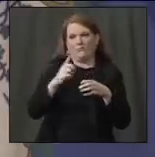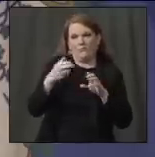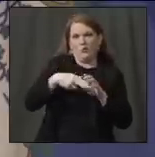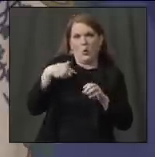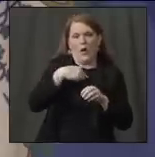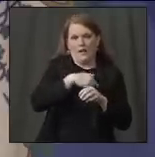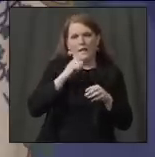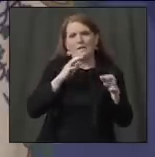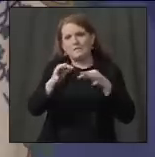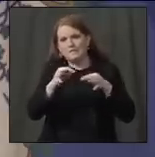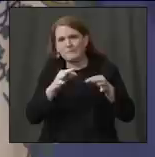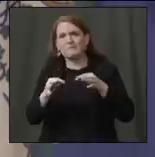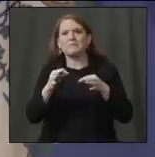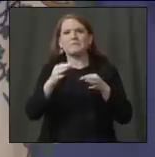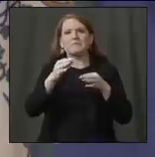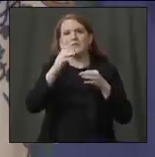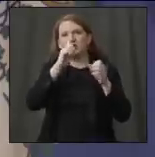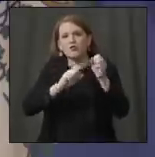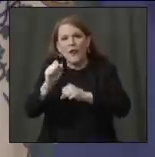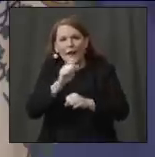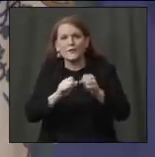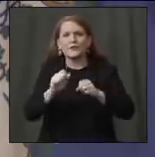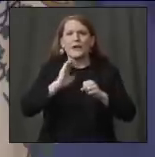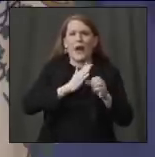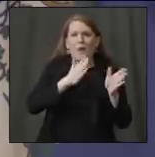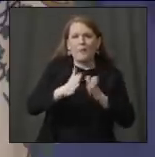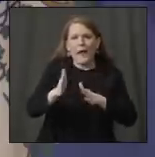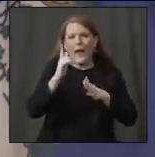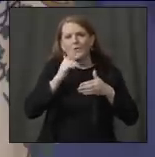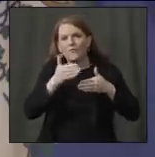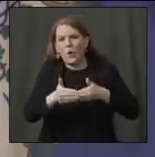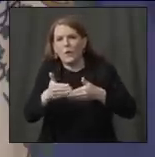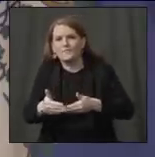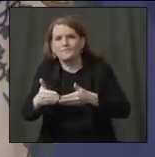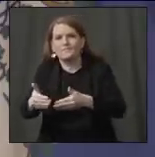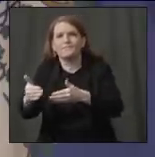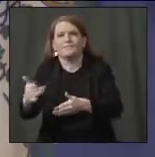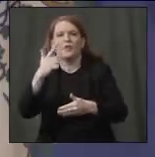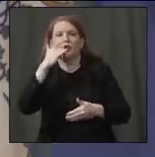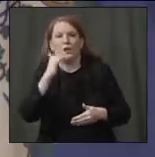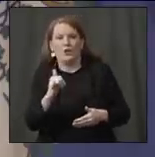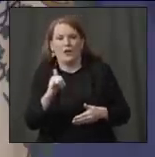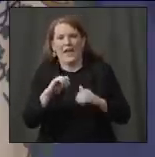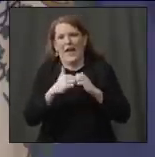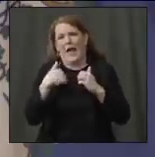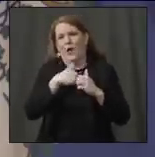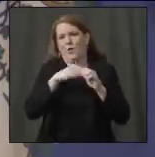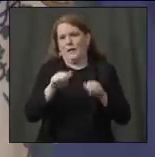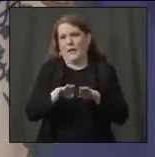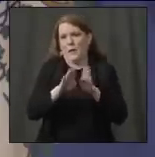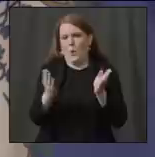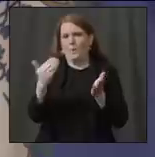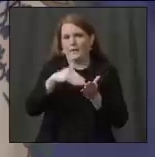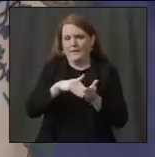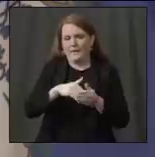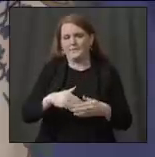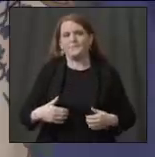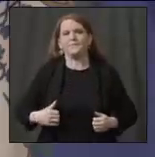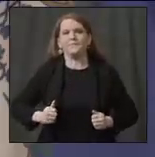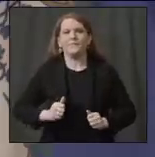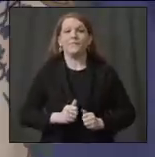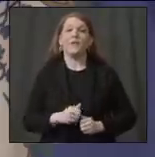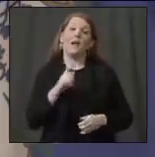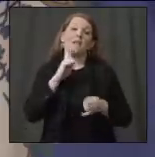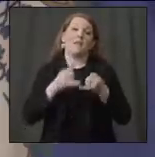May 20th and what we can open on a very methodical basis. And then finally on Friday, we've got our end of the